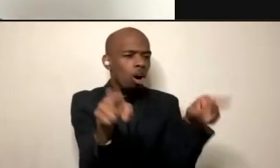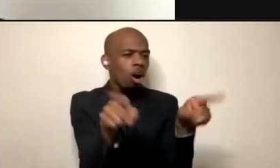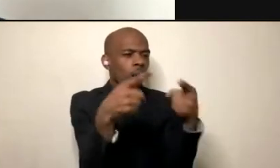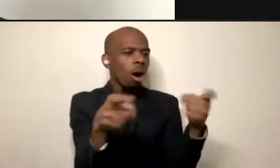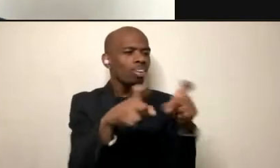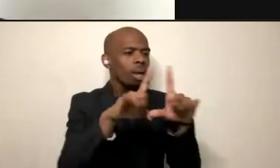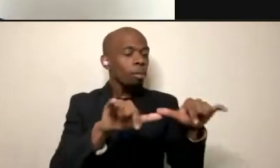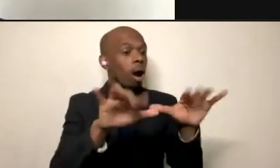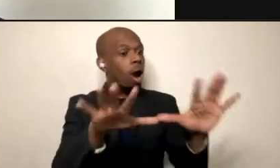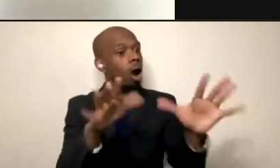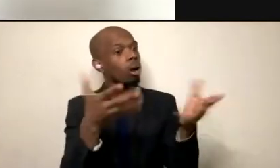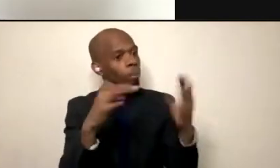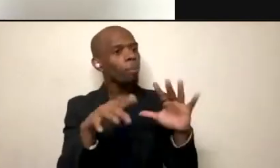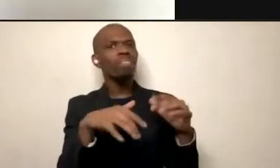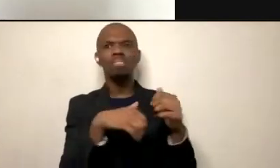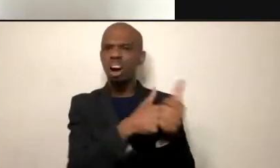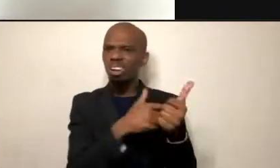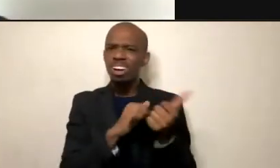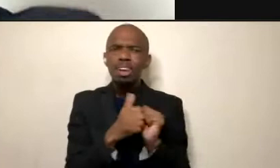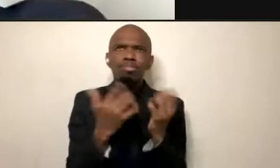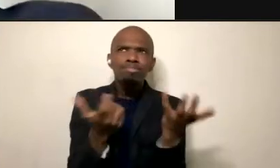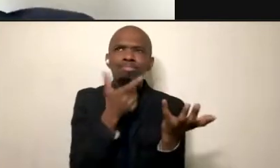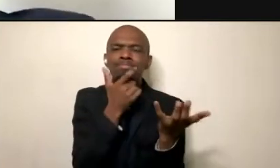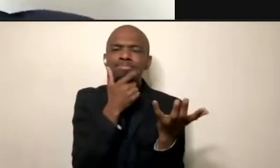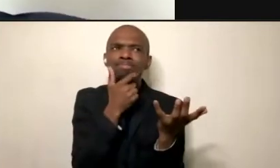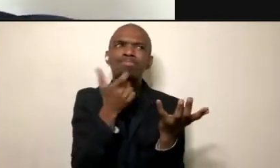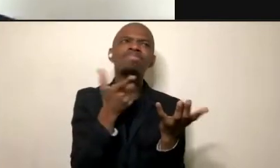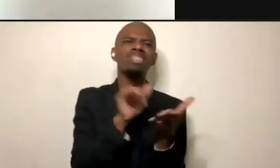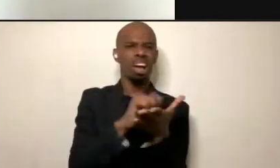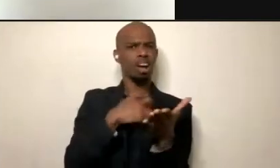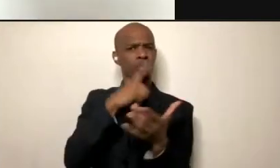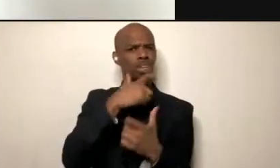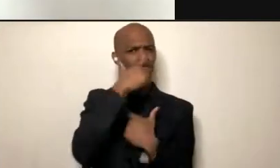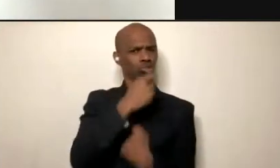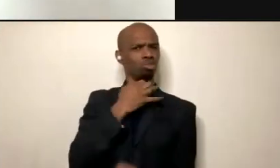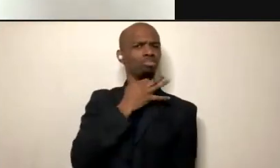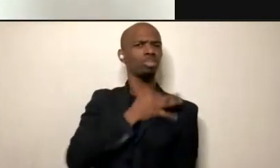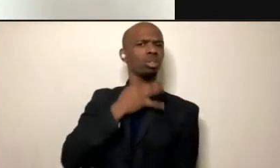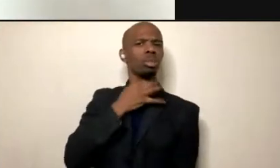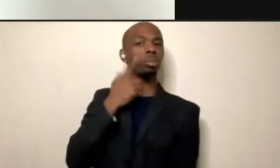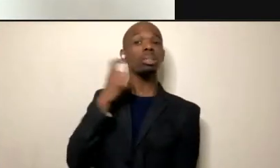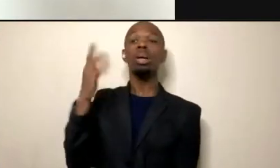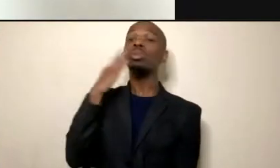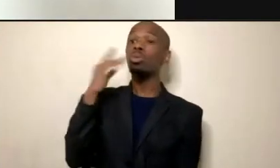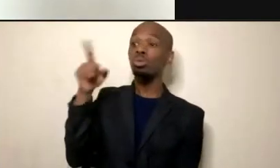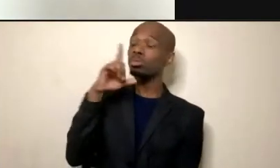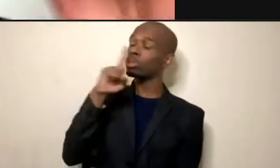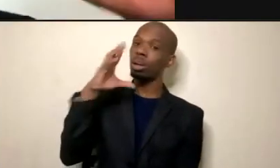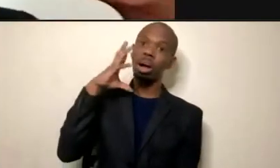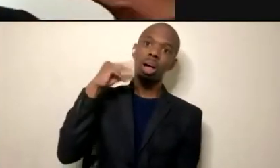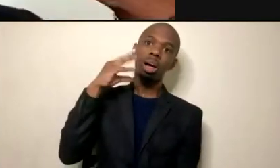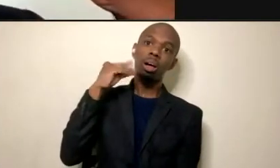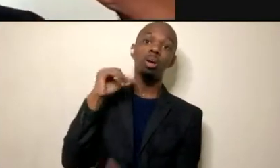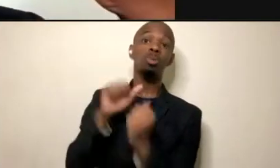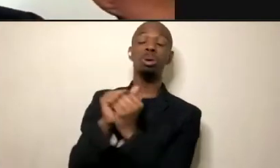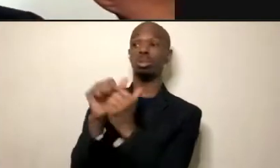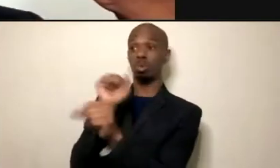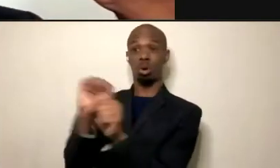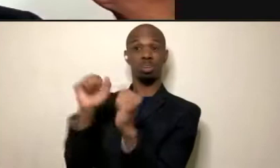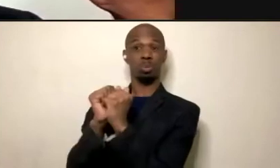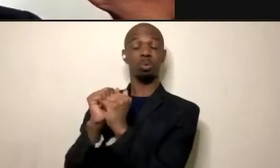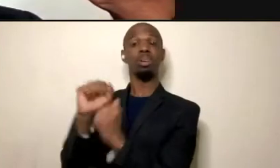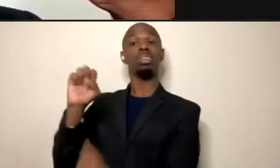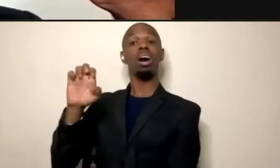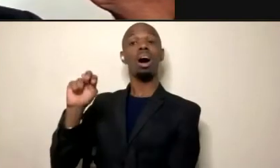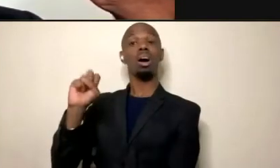yes. Just varied in terms of just like, you know, the spectrum. And I'm curious where you